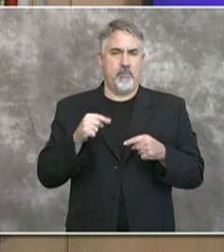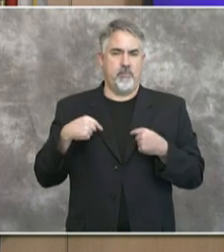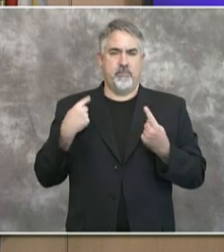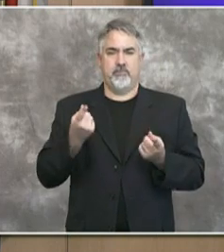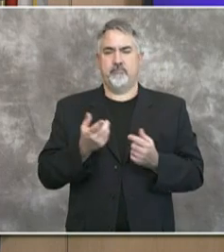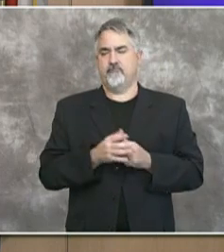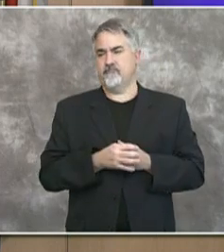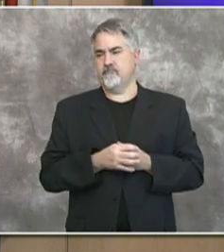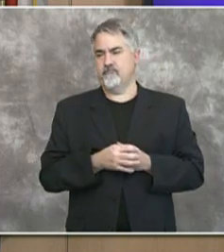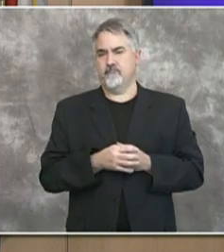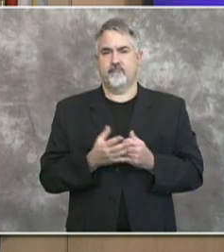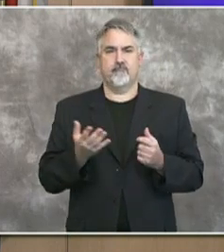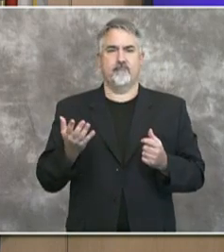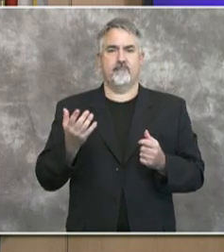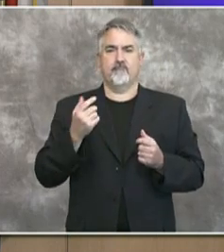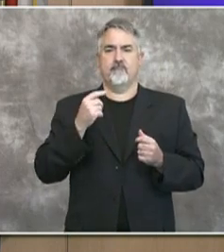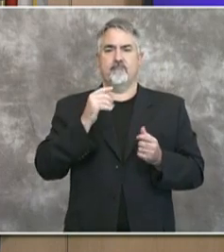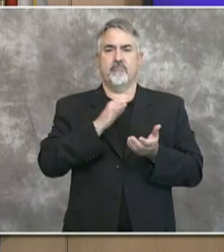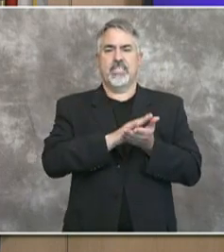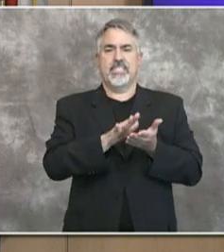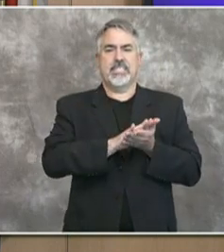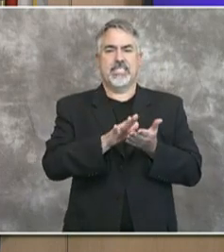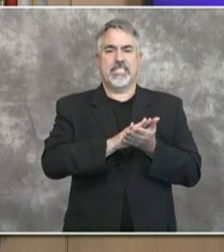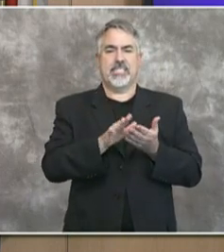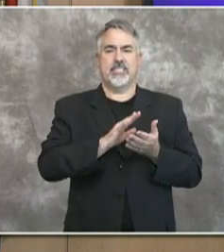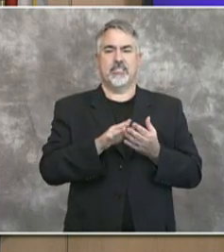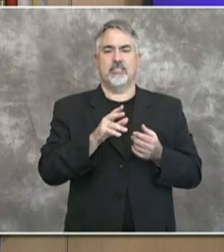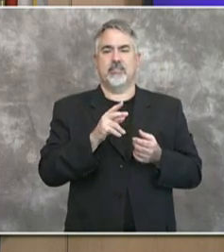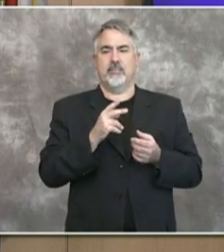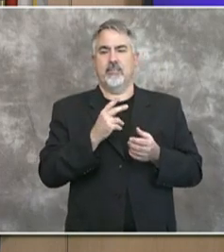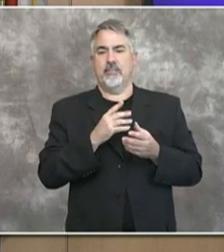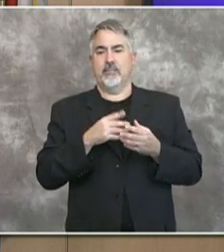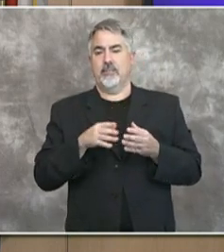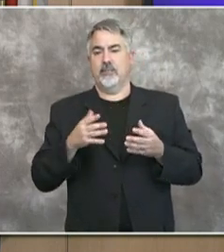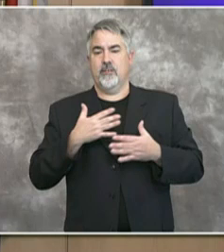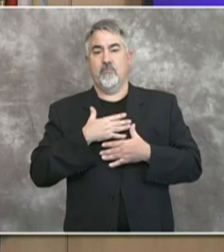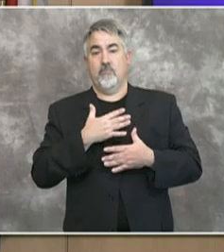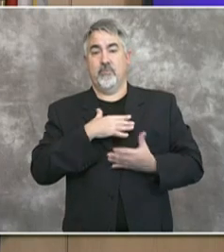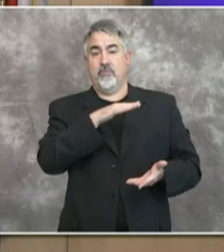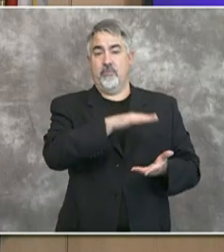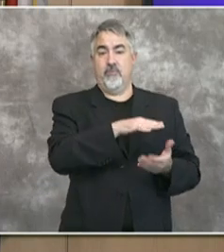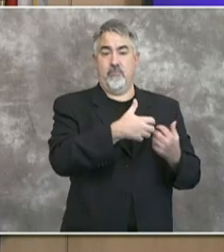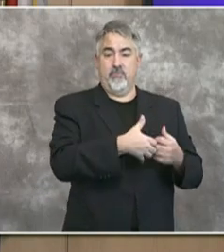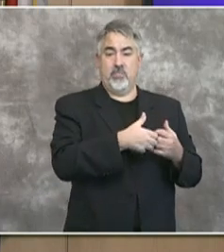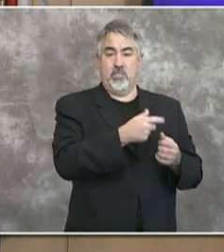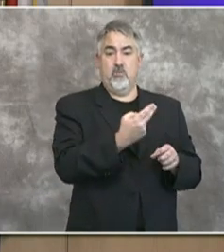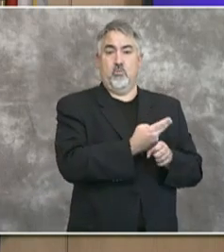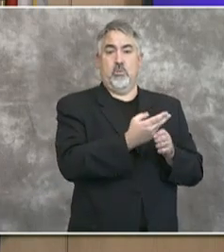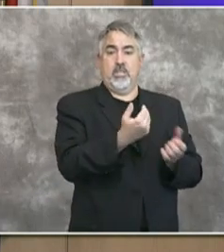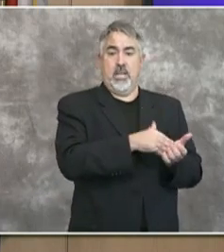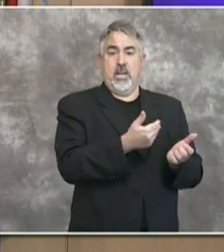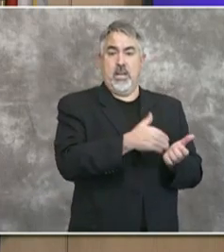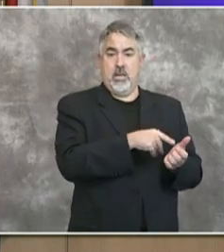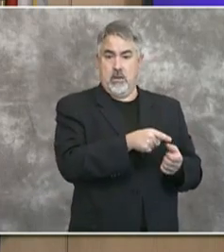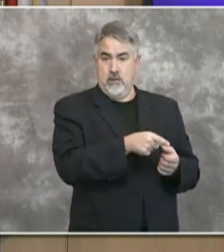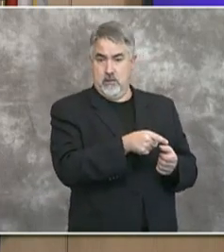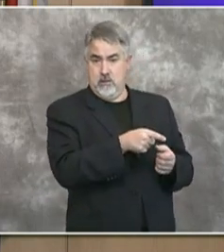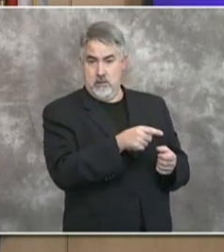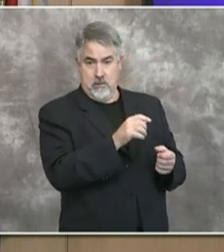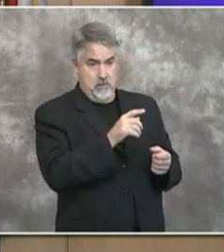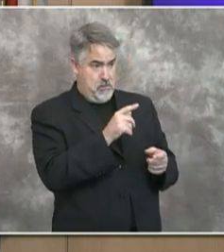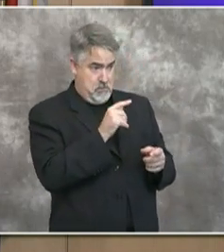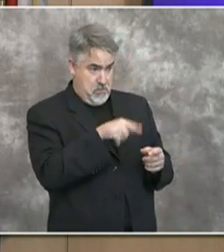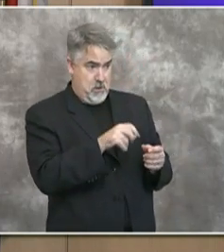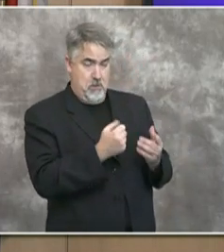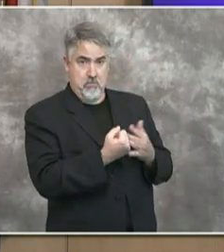to disinfect or clean or potentially reuse certain respirators. Maybe we can get a priority status in that, along with consideration